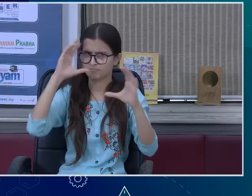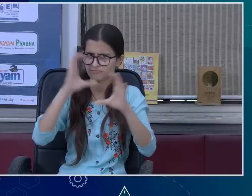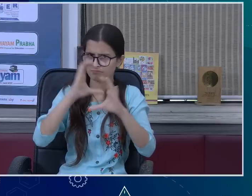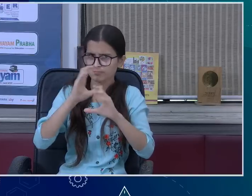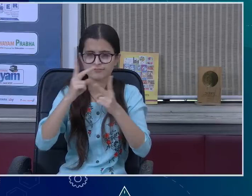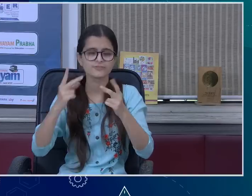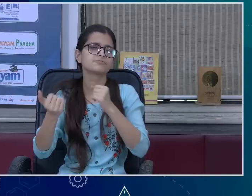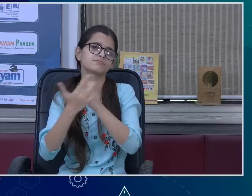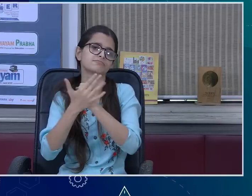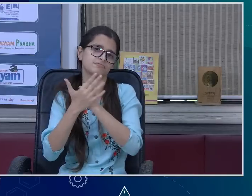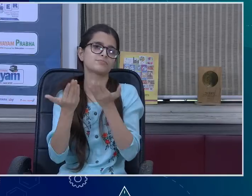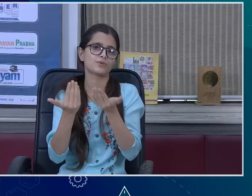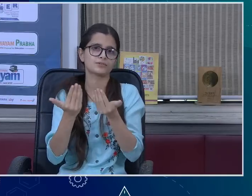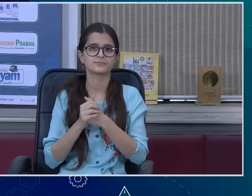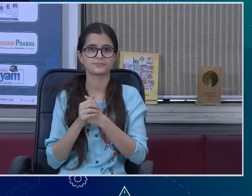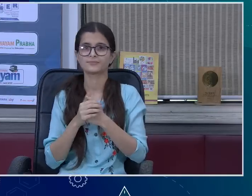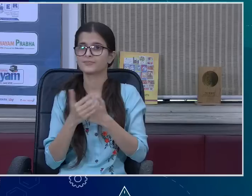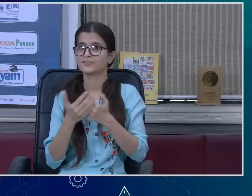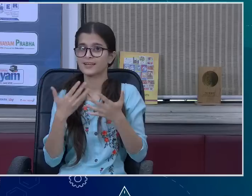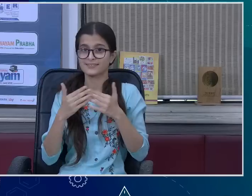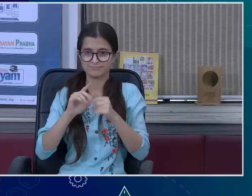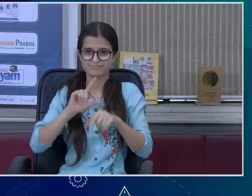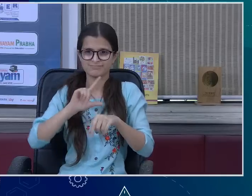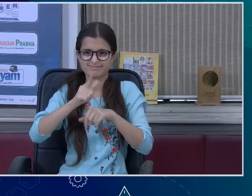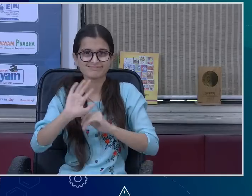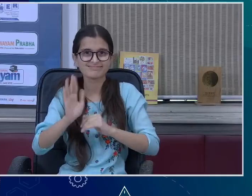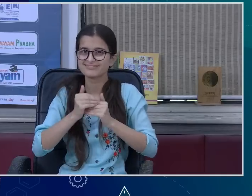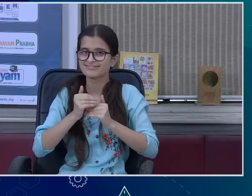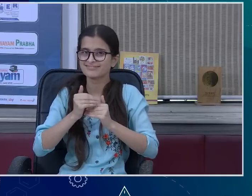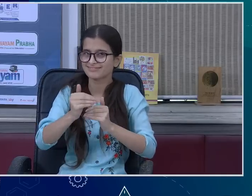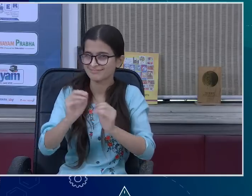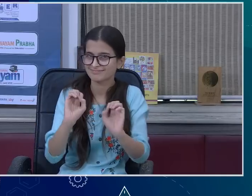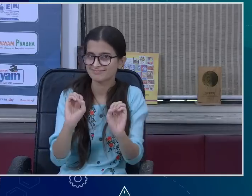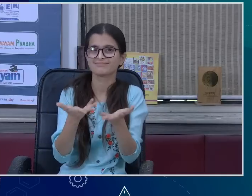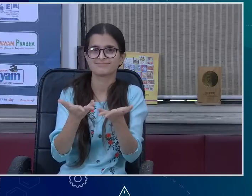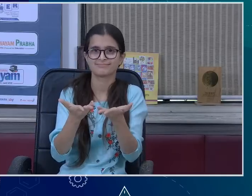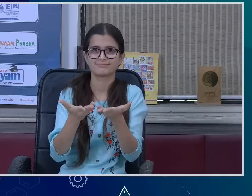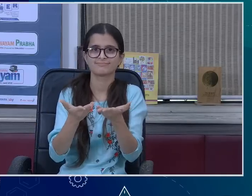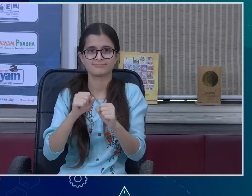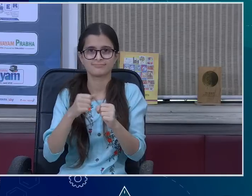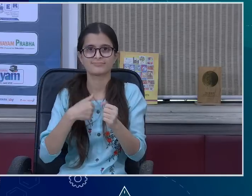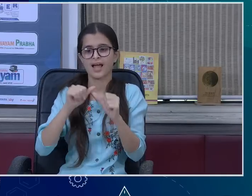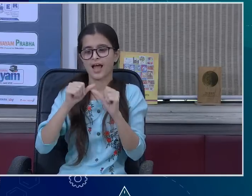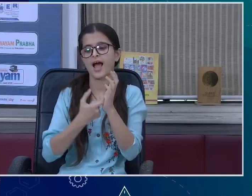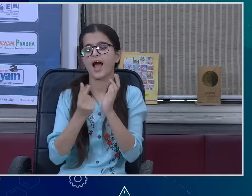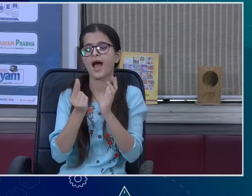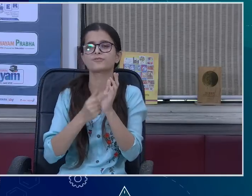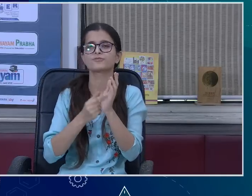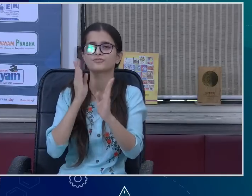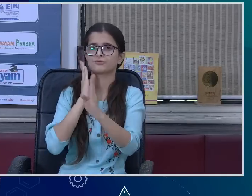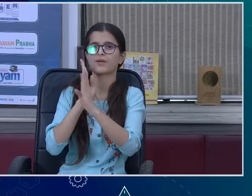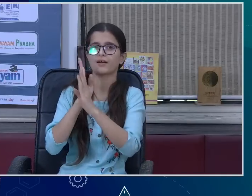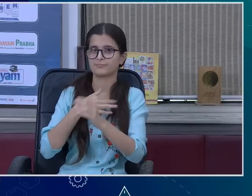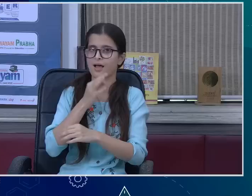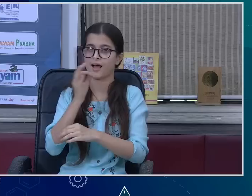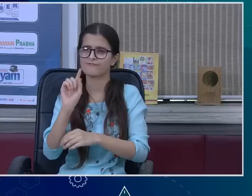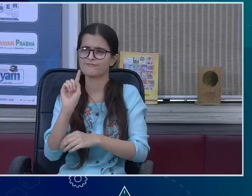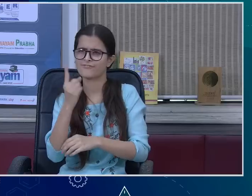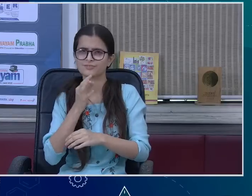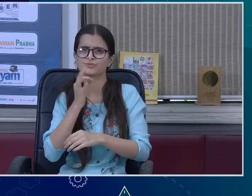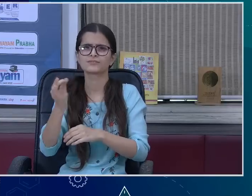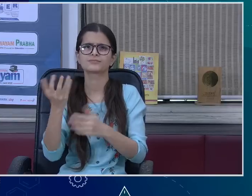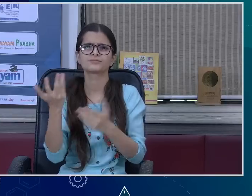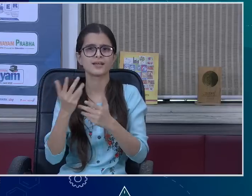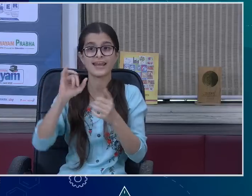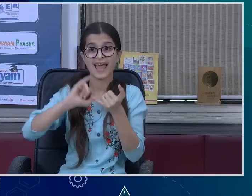this training. Okay, so without any further delay, let's start today's session. I'll directly head to Arun sir. Sir, my very first question for you is, how